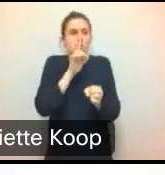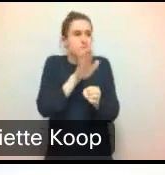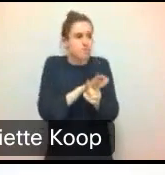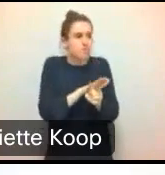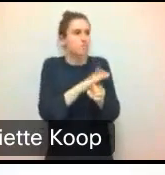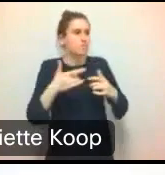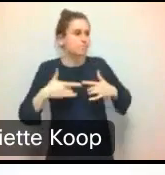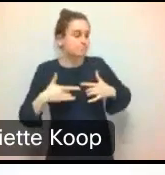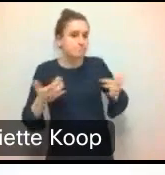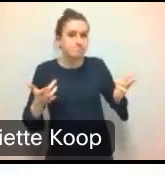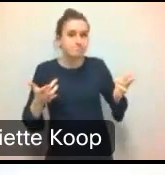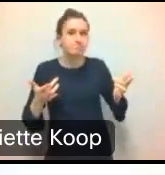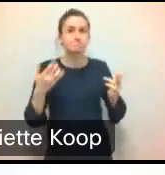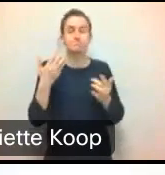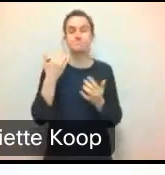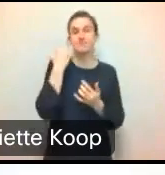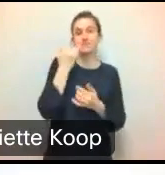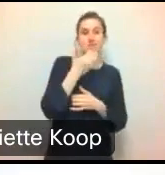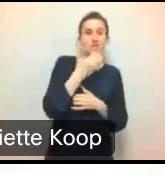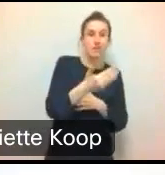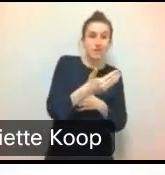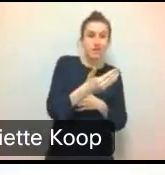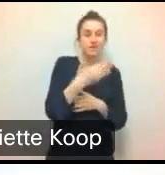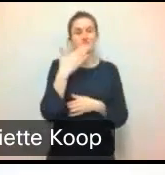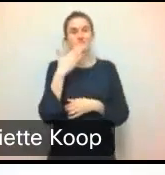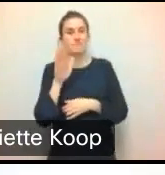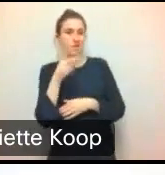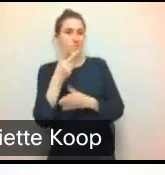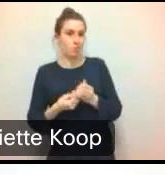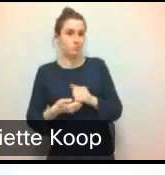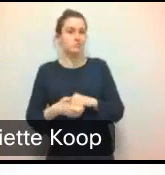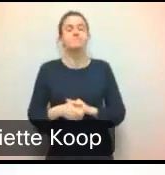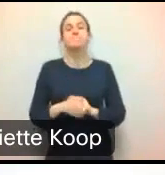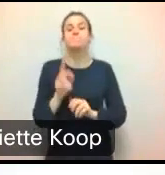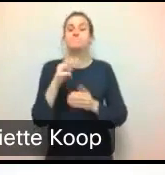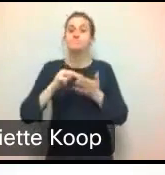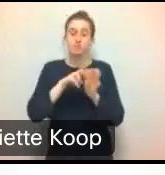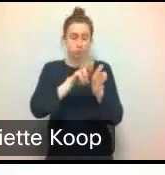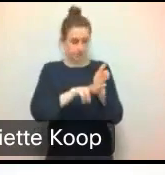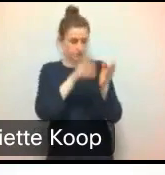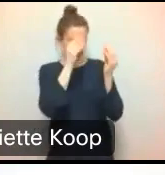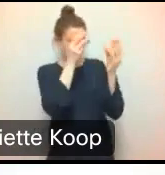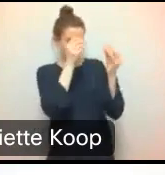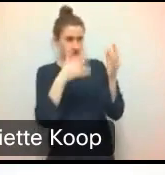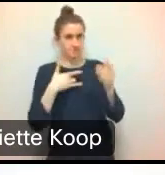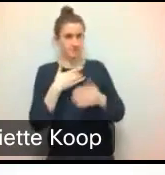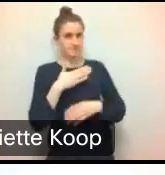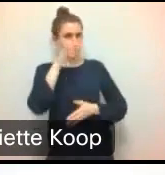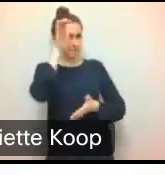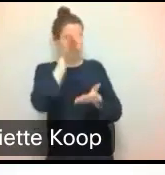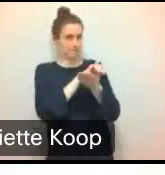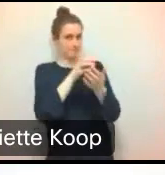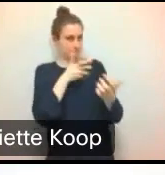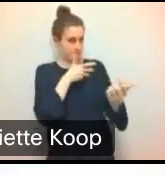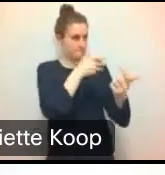on for both good and for not so good. So it's finding information to fit a belief. However,